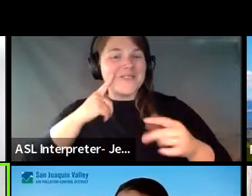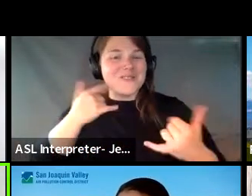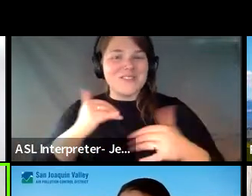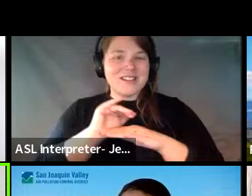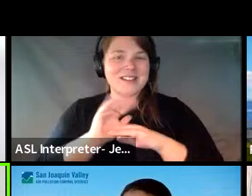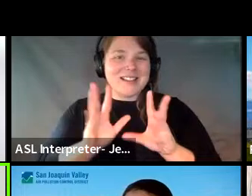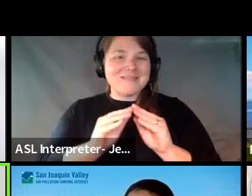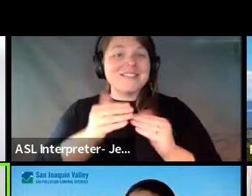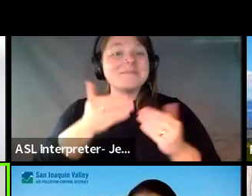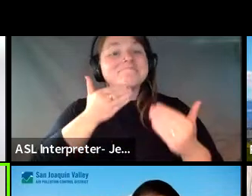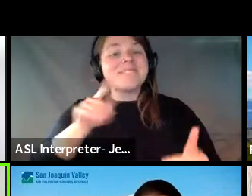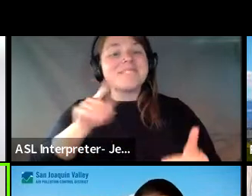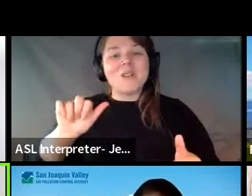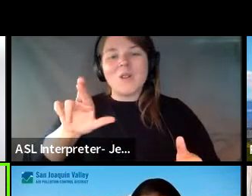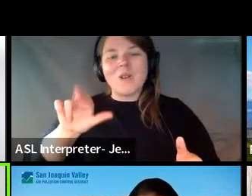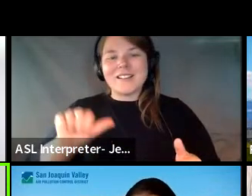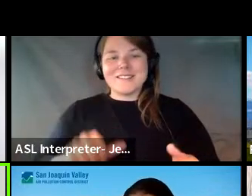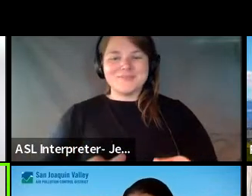Laura.